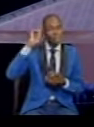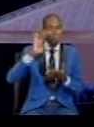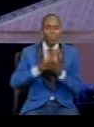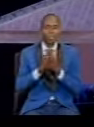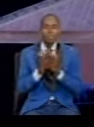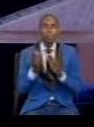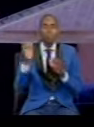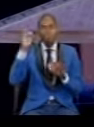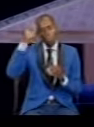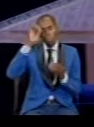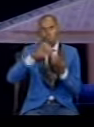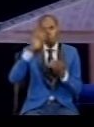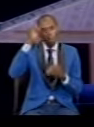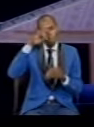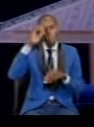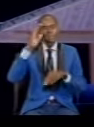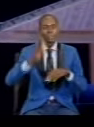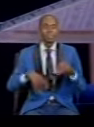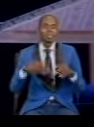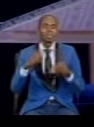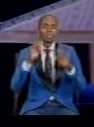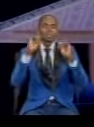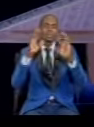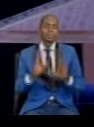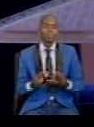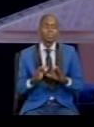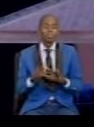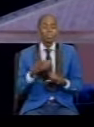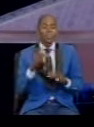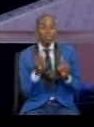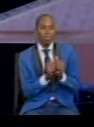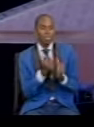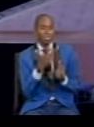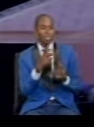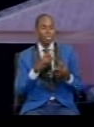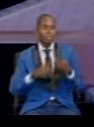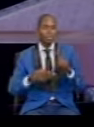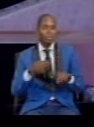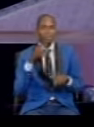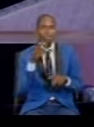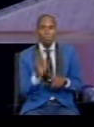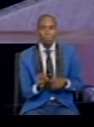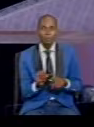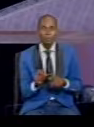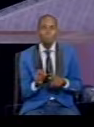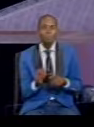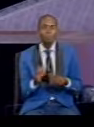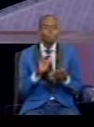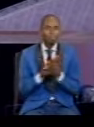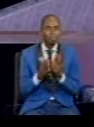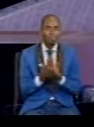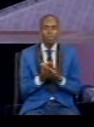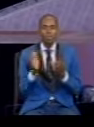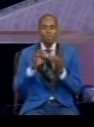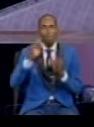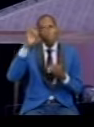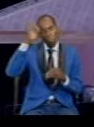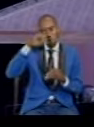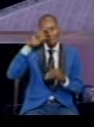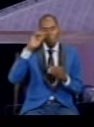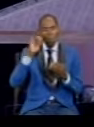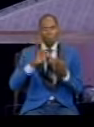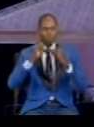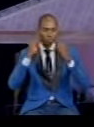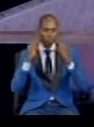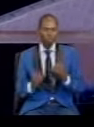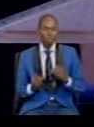teachers. Daniel became, that was Shadrach, Meshach, Abednego, wiser, stronger,